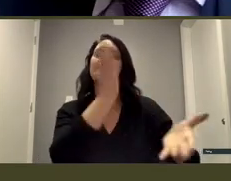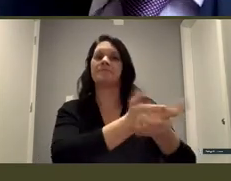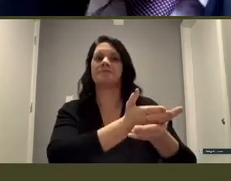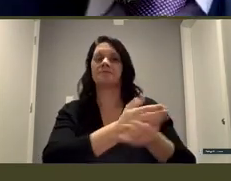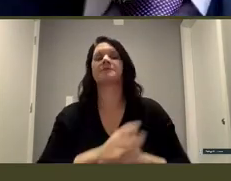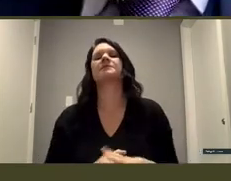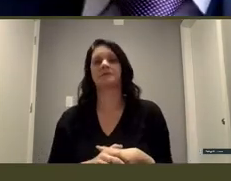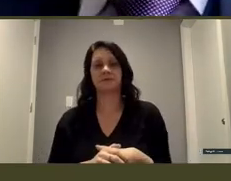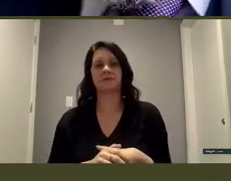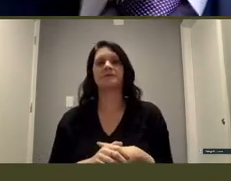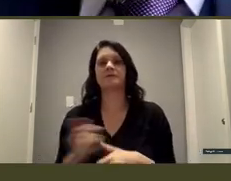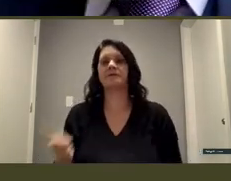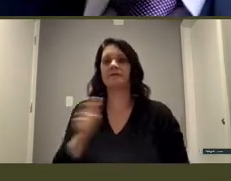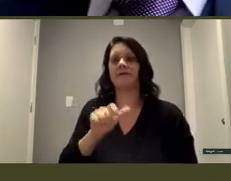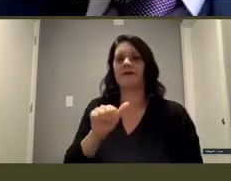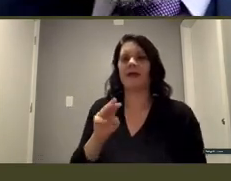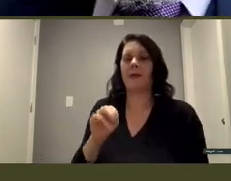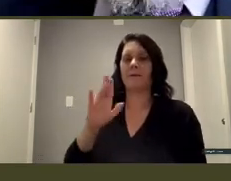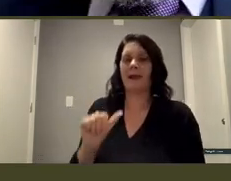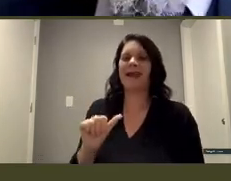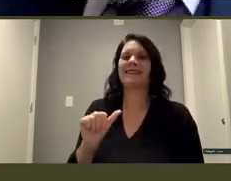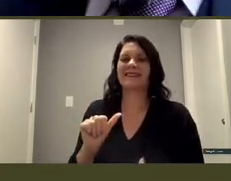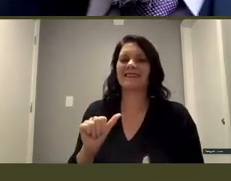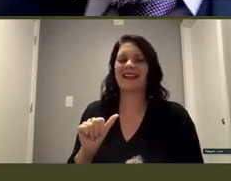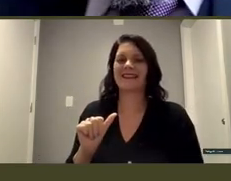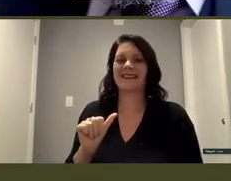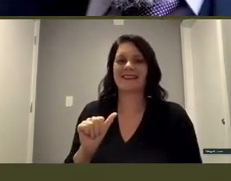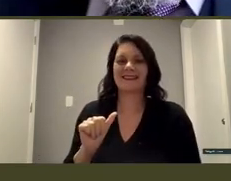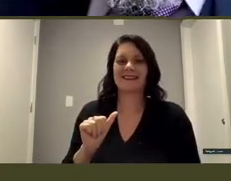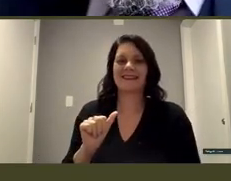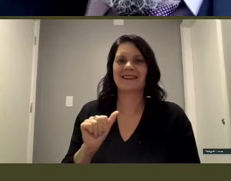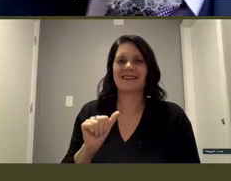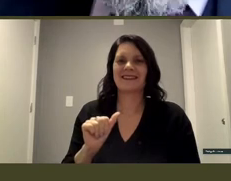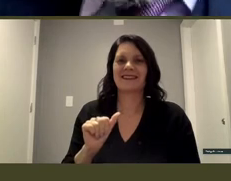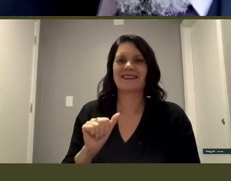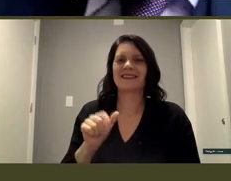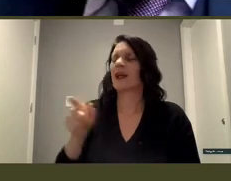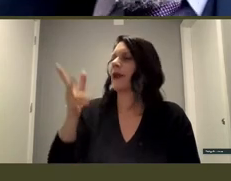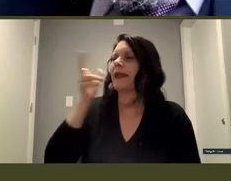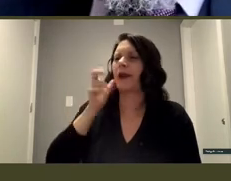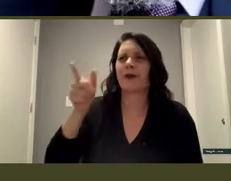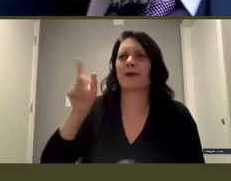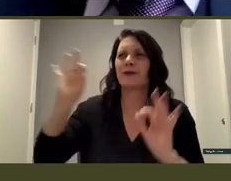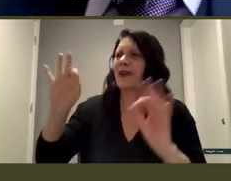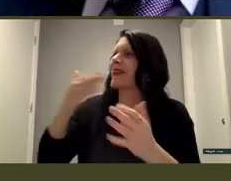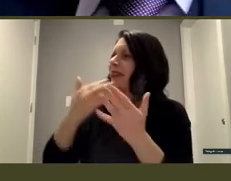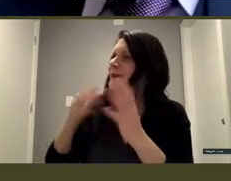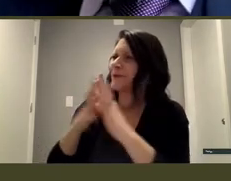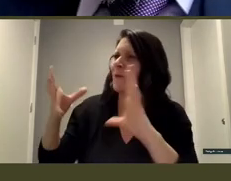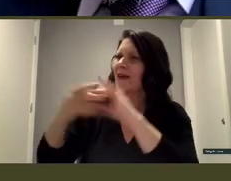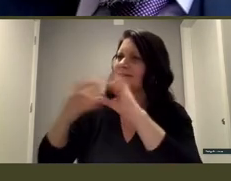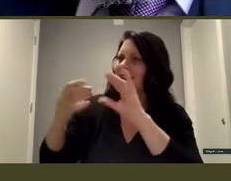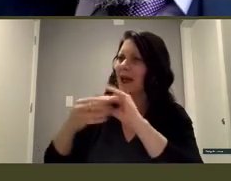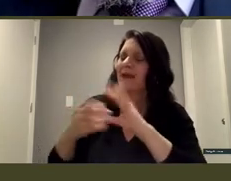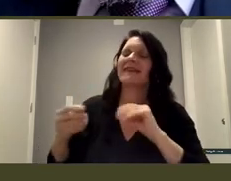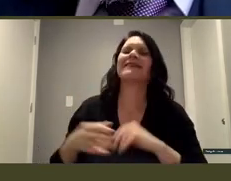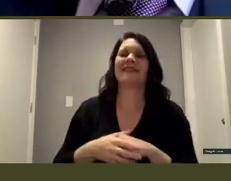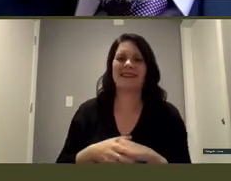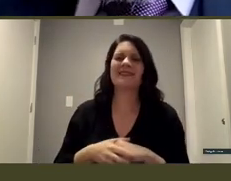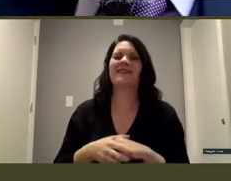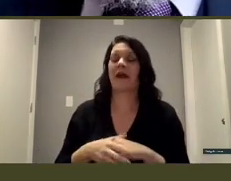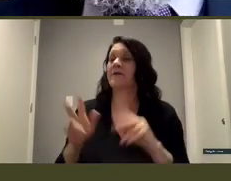It's actually, I hope you're able to hear me well, given the... Yes, no, we can hear you absolutely fine. Thank you. Very